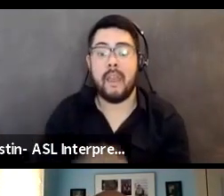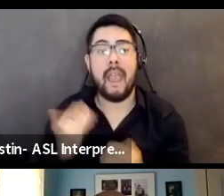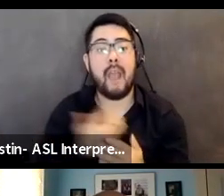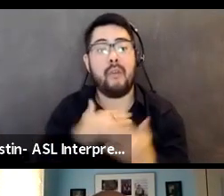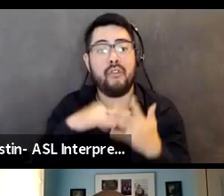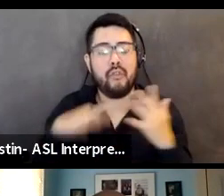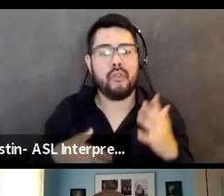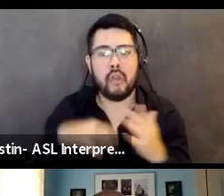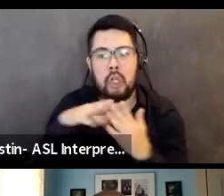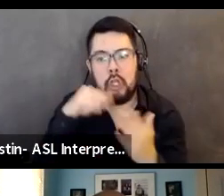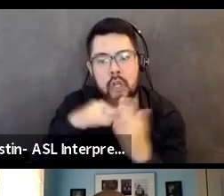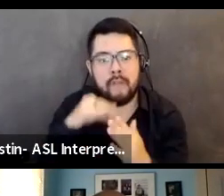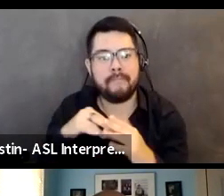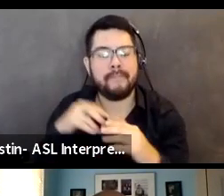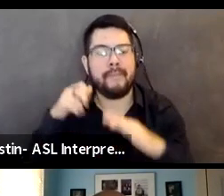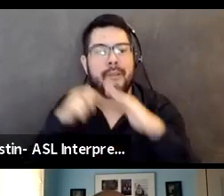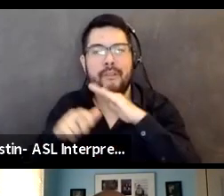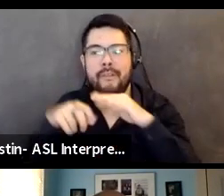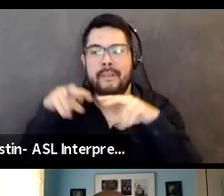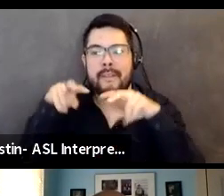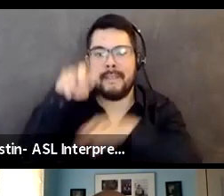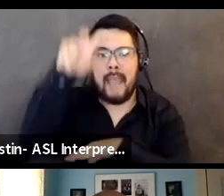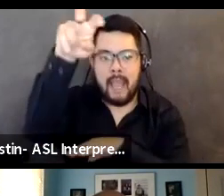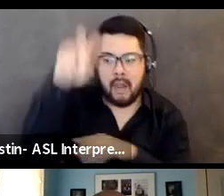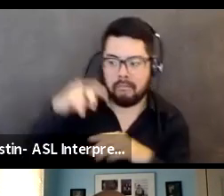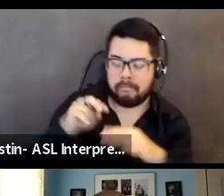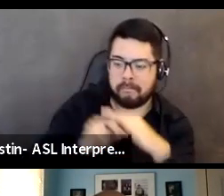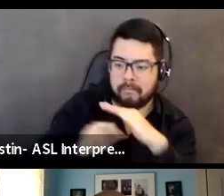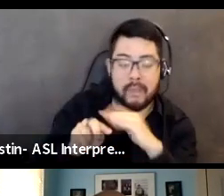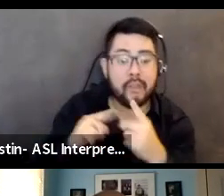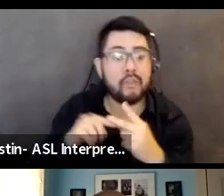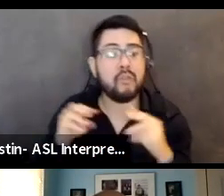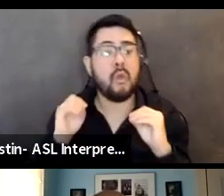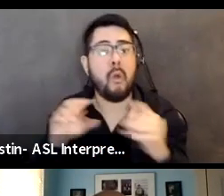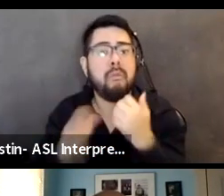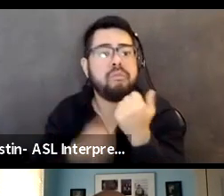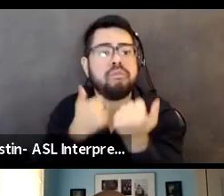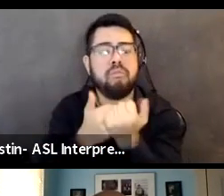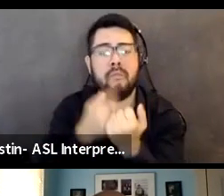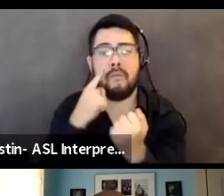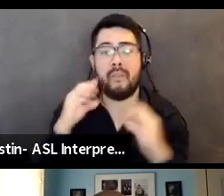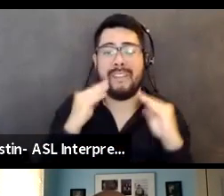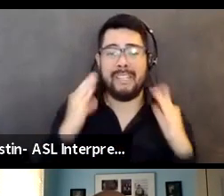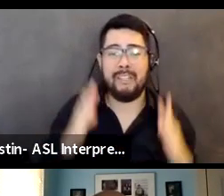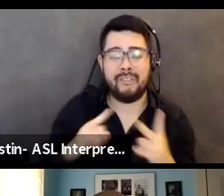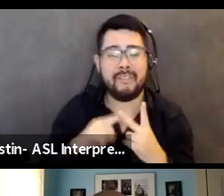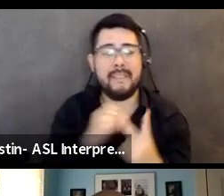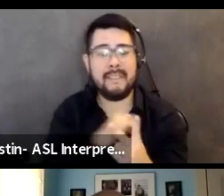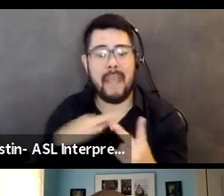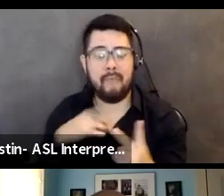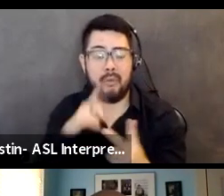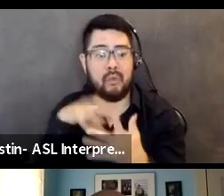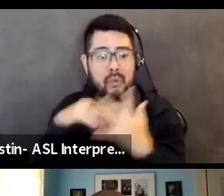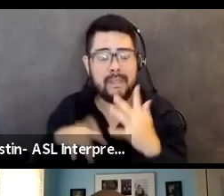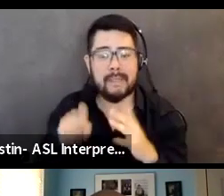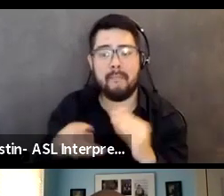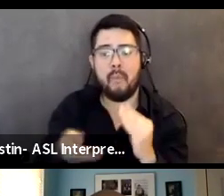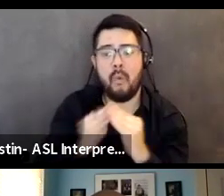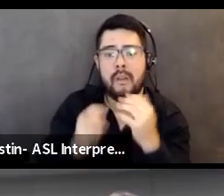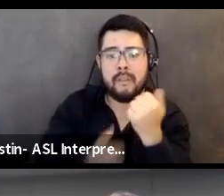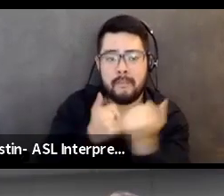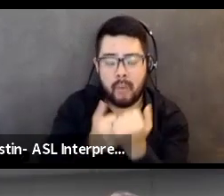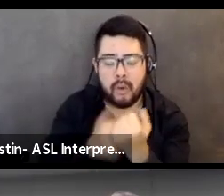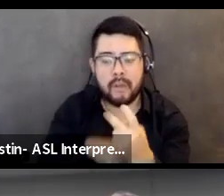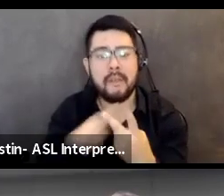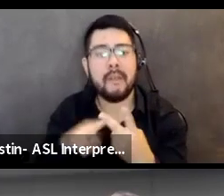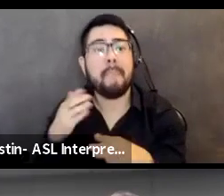underneath stairwells there is no privacy for children who need additional support from our teachers and staff music and art classes are now on carts as